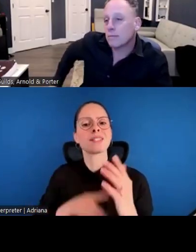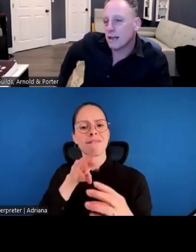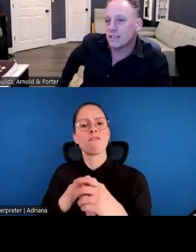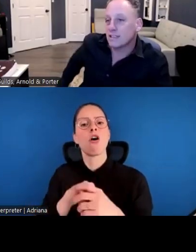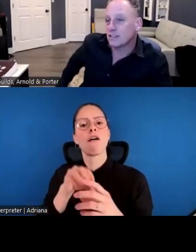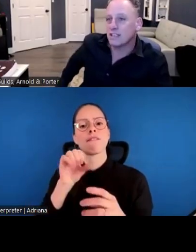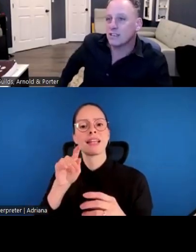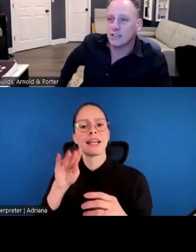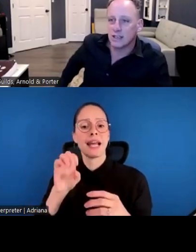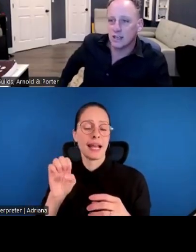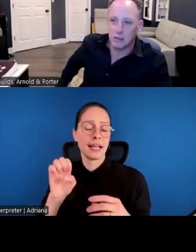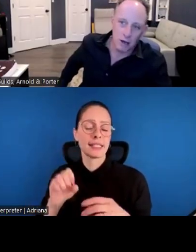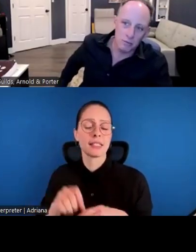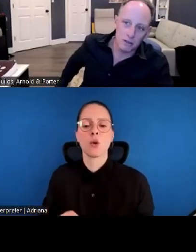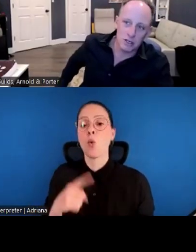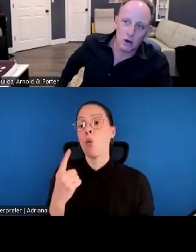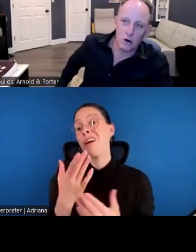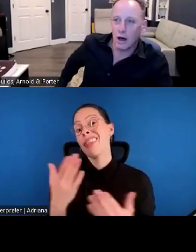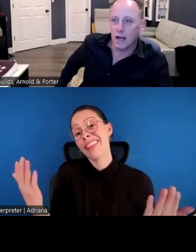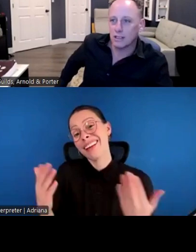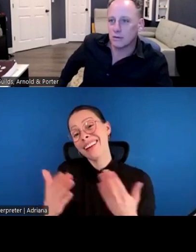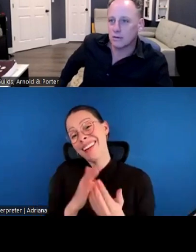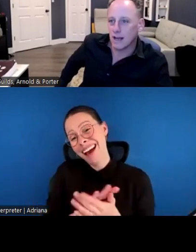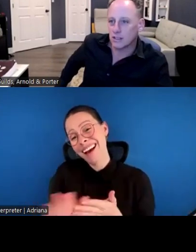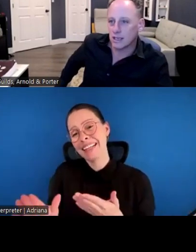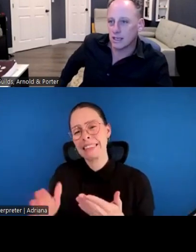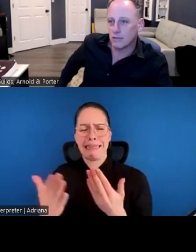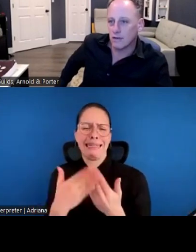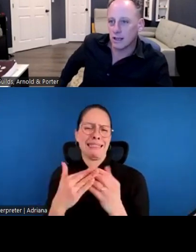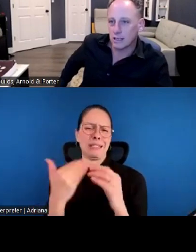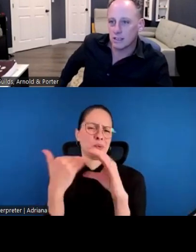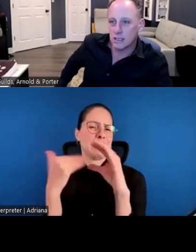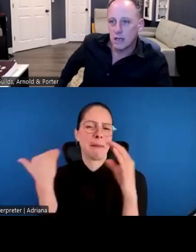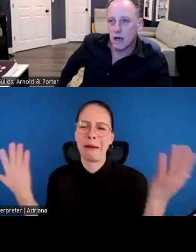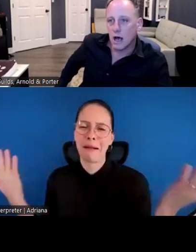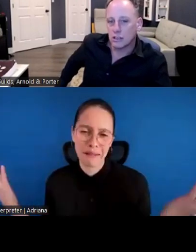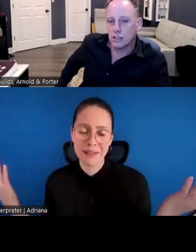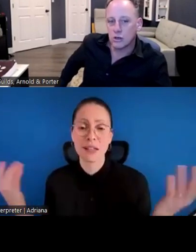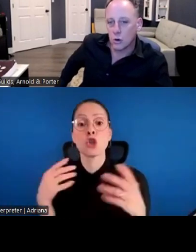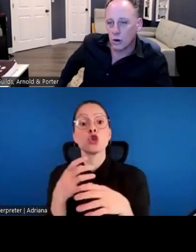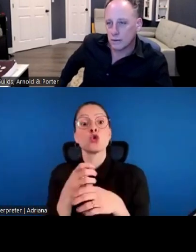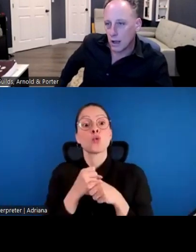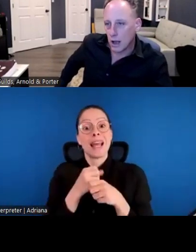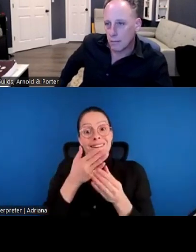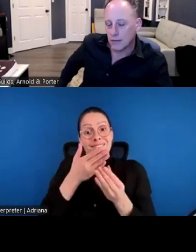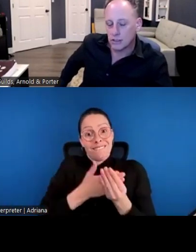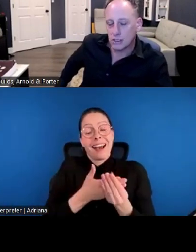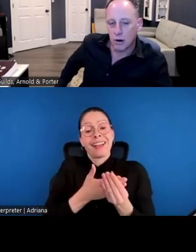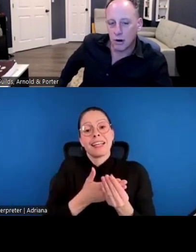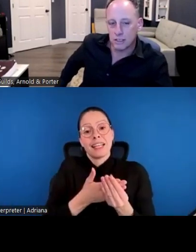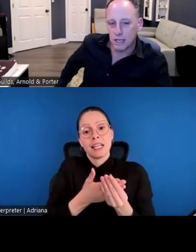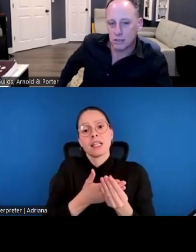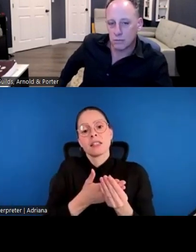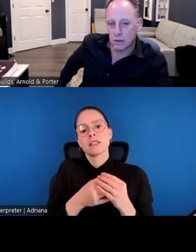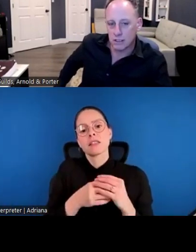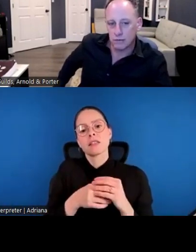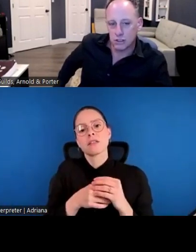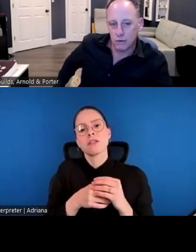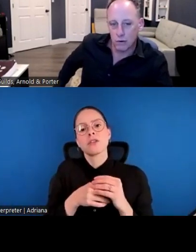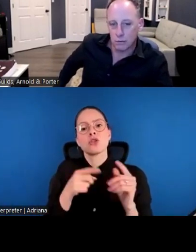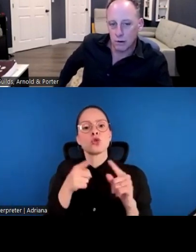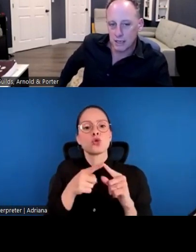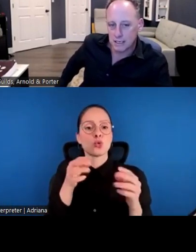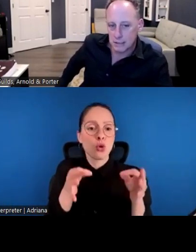nice thing about it is it's easy to send an email. So in terms of actually getting your filings to the court and to the parties, it's a